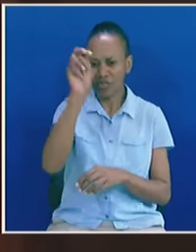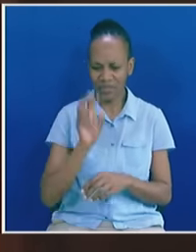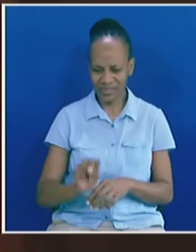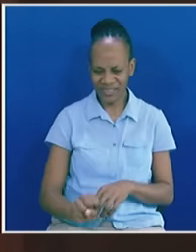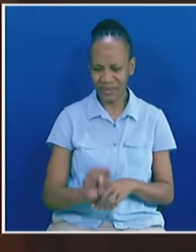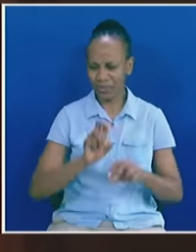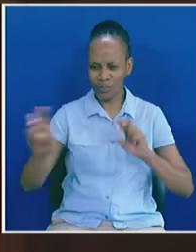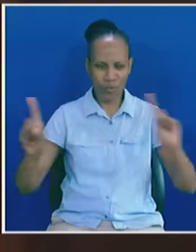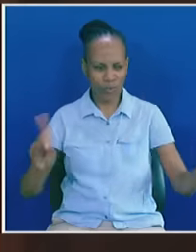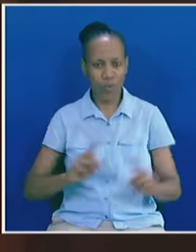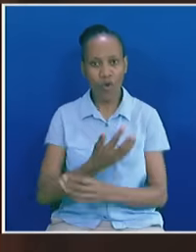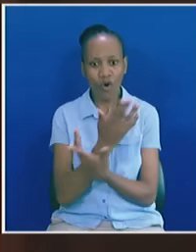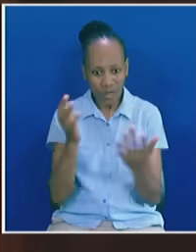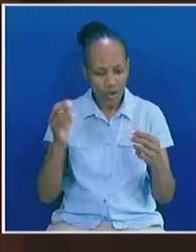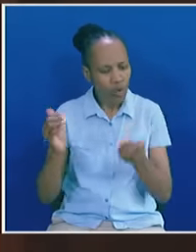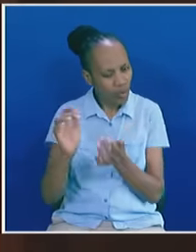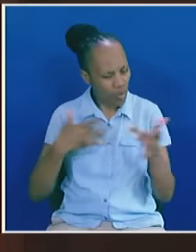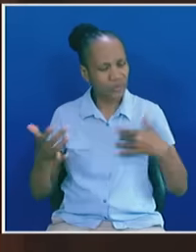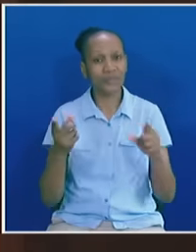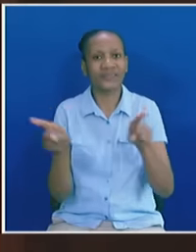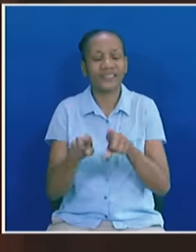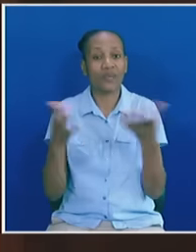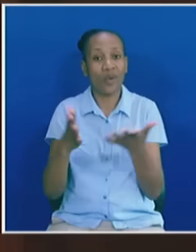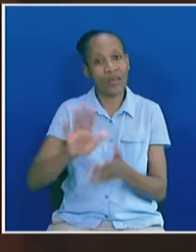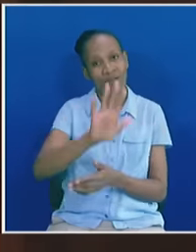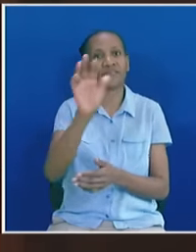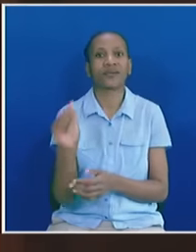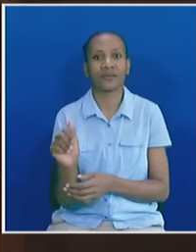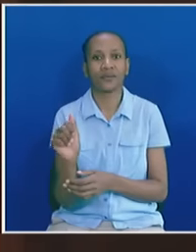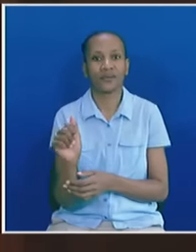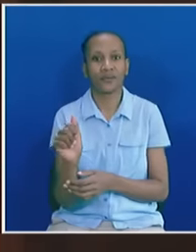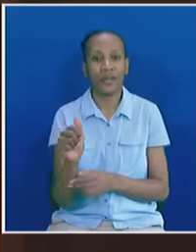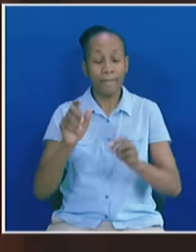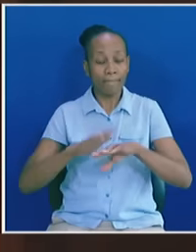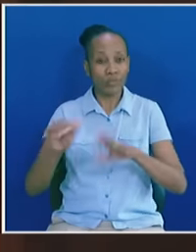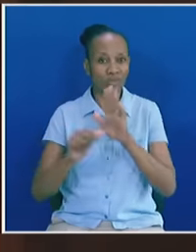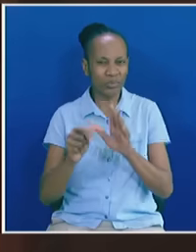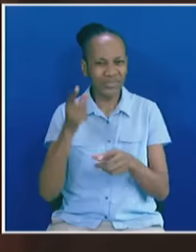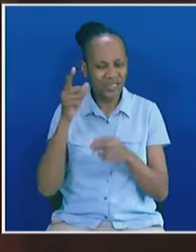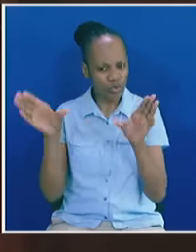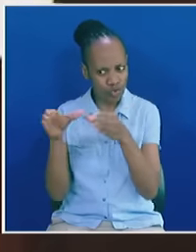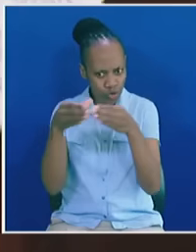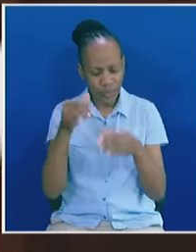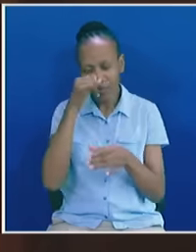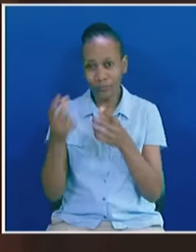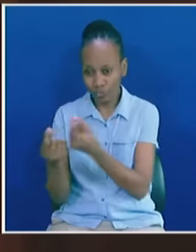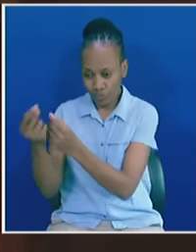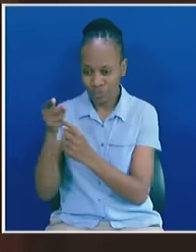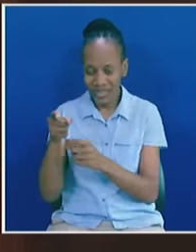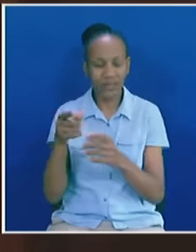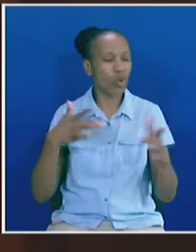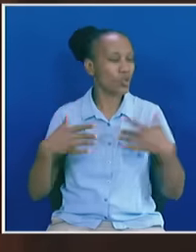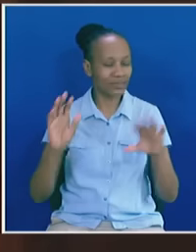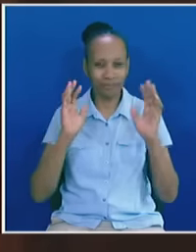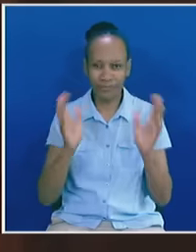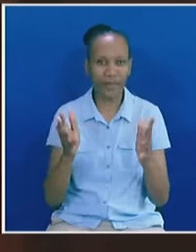continue to pose major security concerns in our continent. The phenomenon of terrorism remains a key sector and a concern to